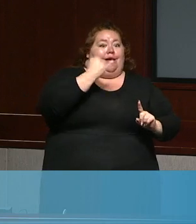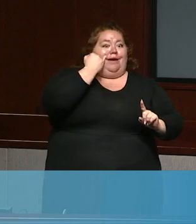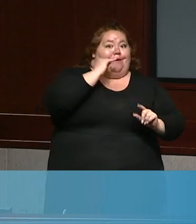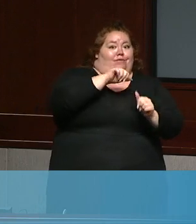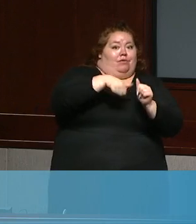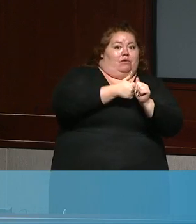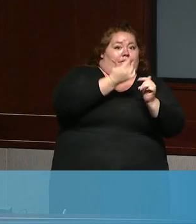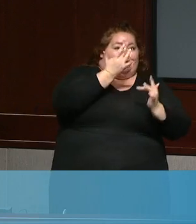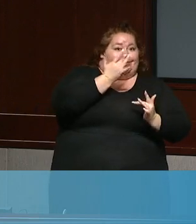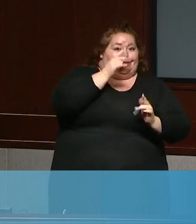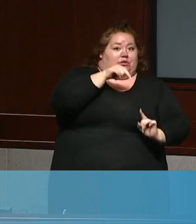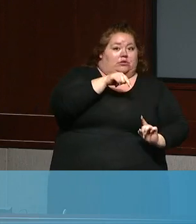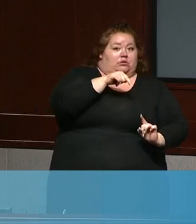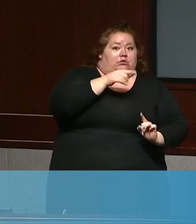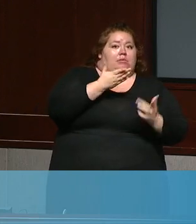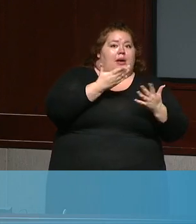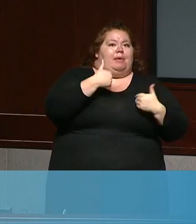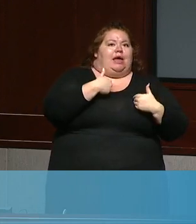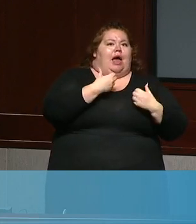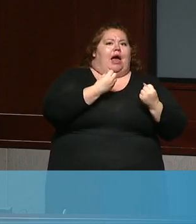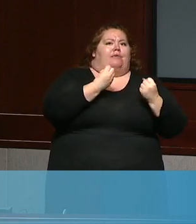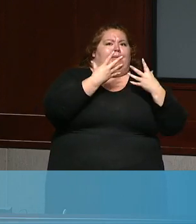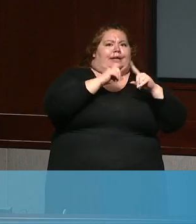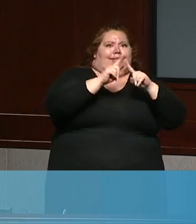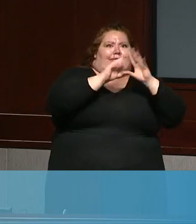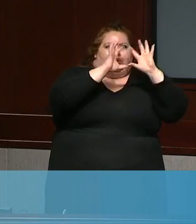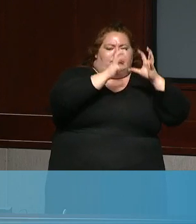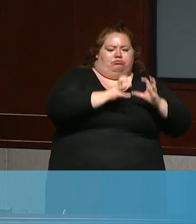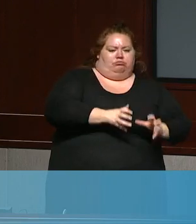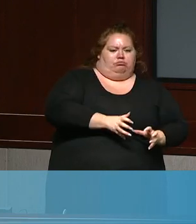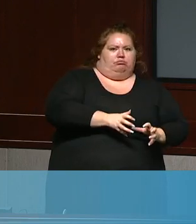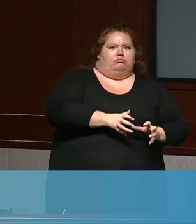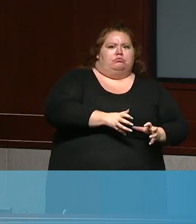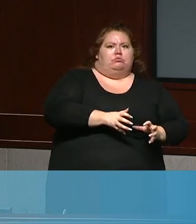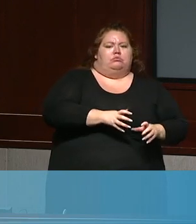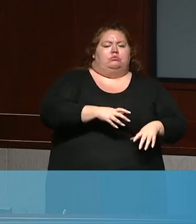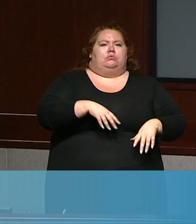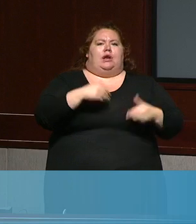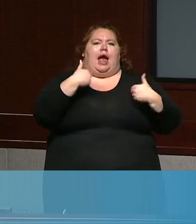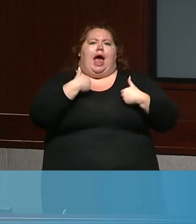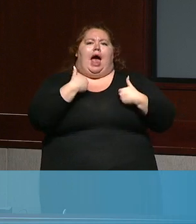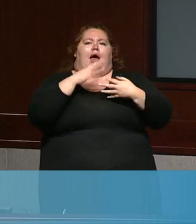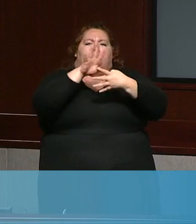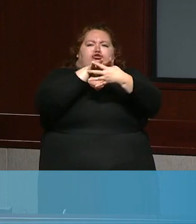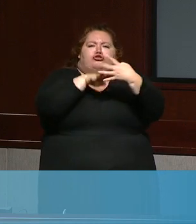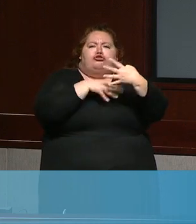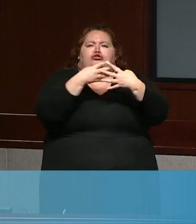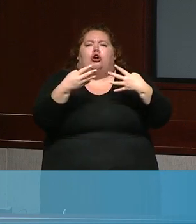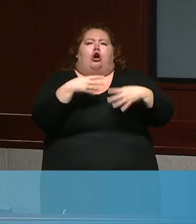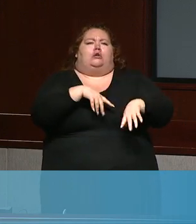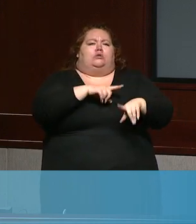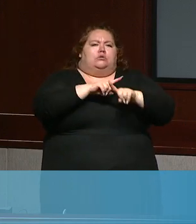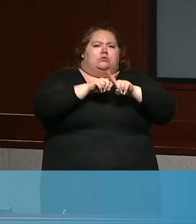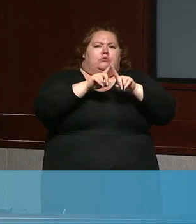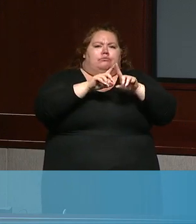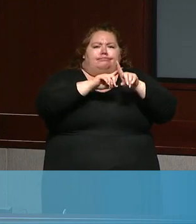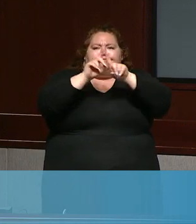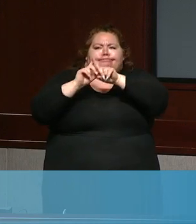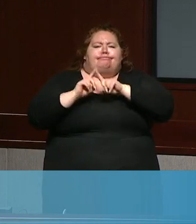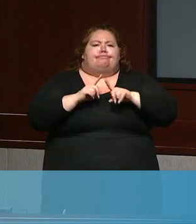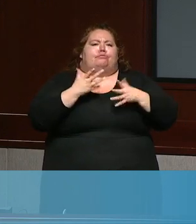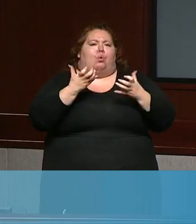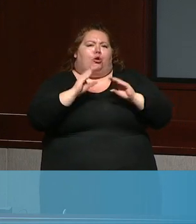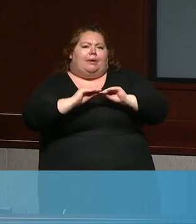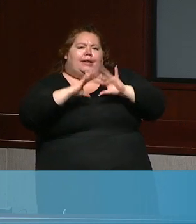Each person may have multiple conditions, and then it has the pie charts of each ethnicity. So I just want to be clear in our reporting that the pie